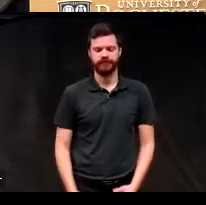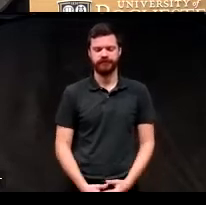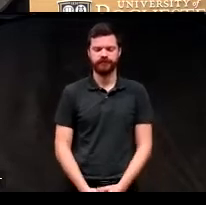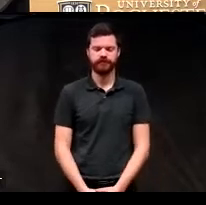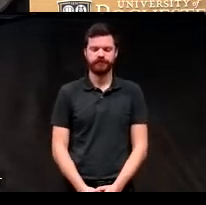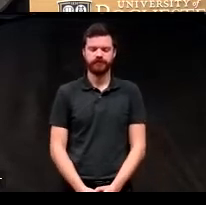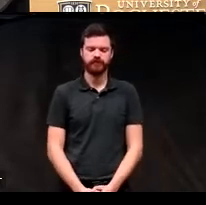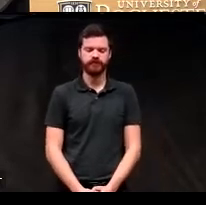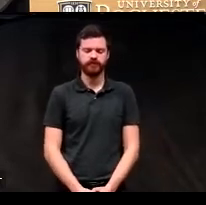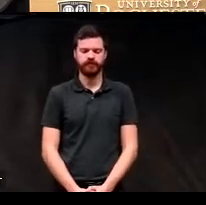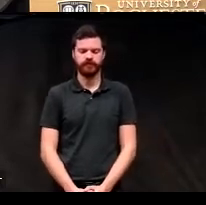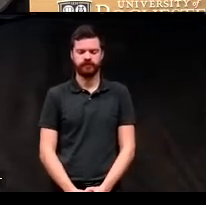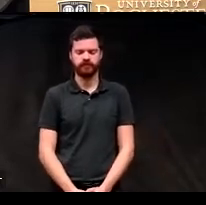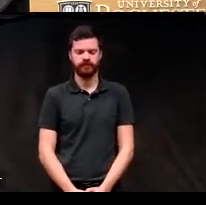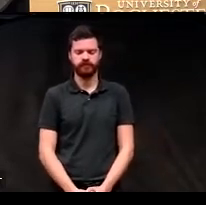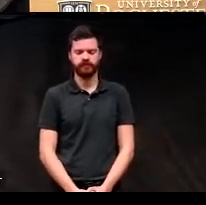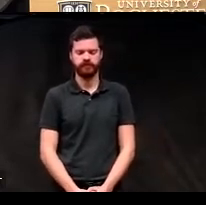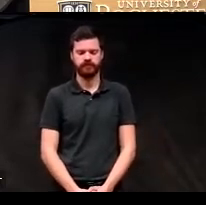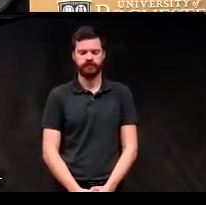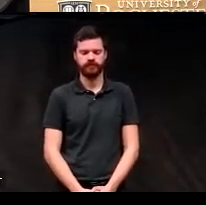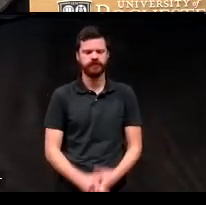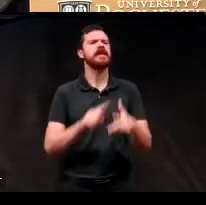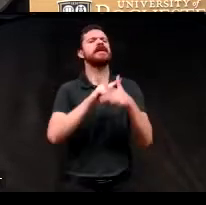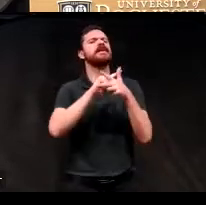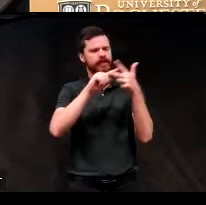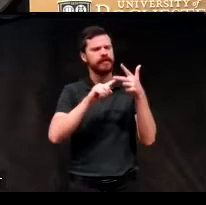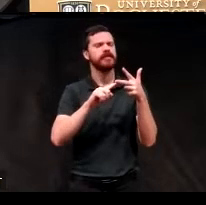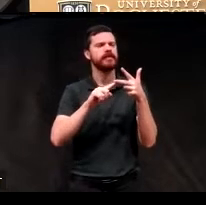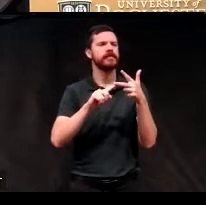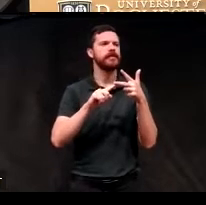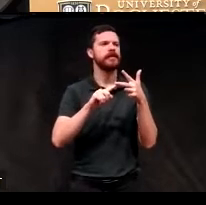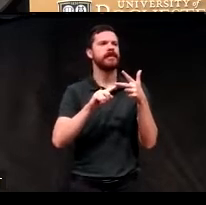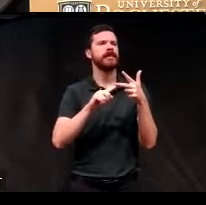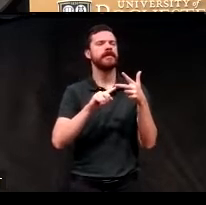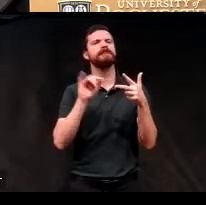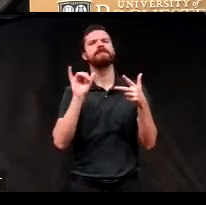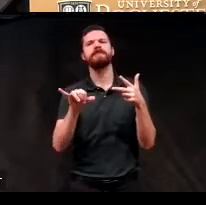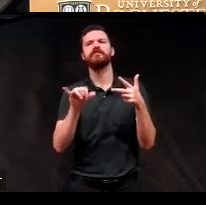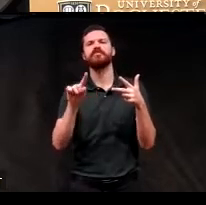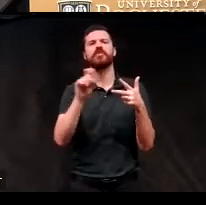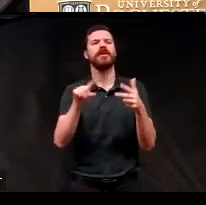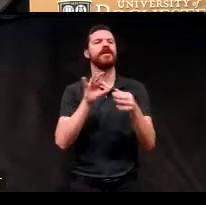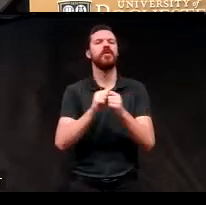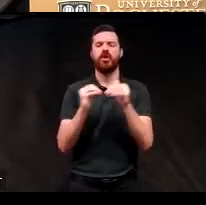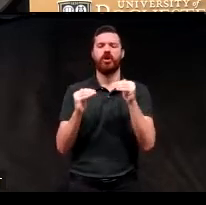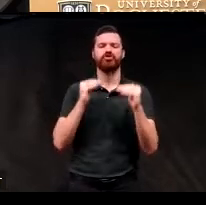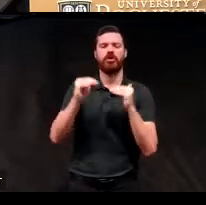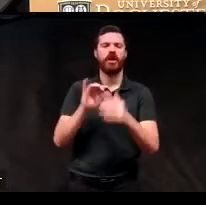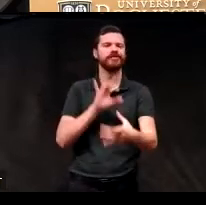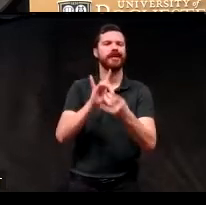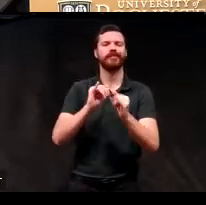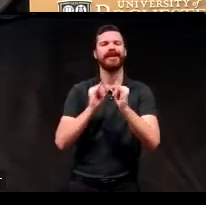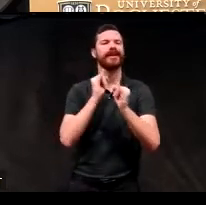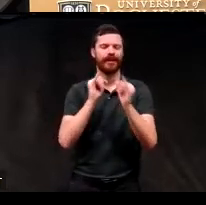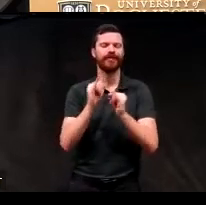When we think about questions like this, these are the kinds of questions that are posed on the adult attachment interview. And